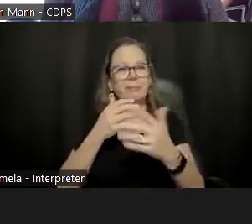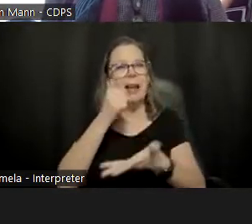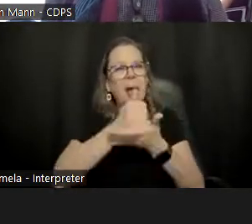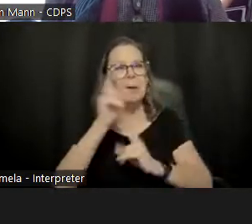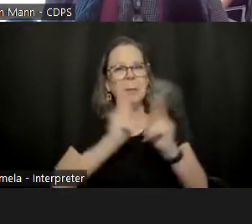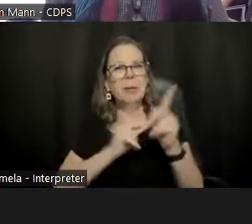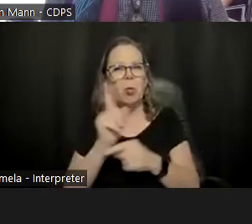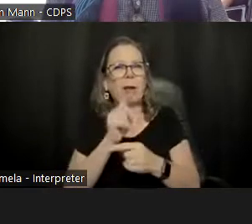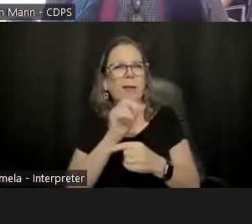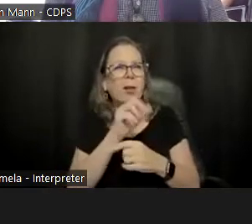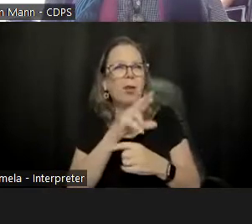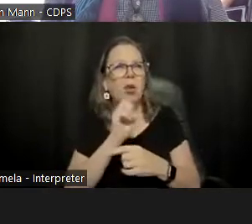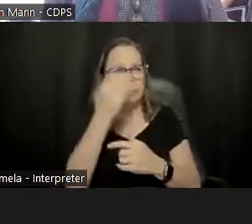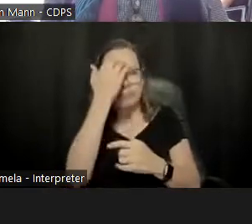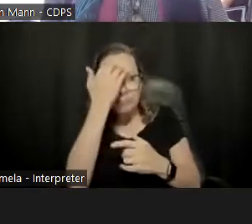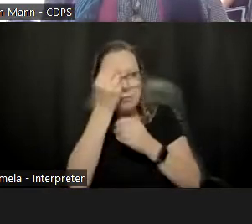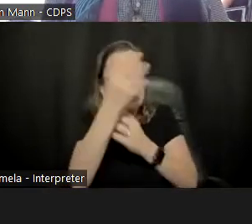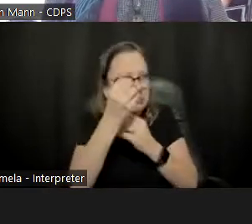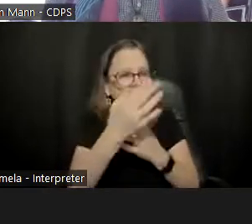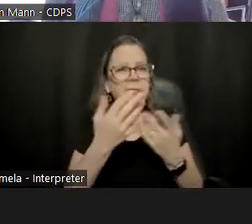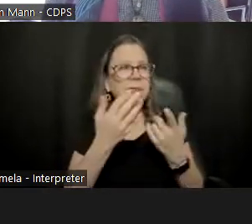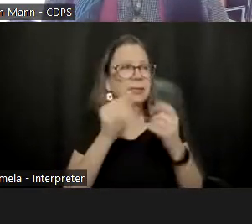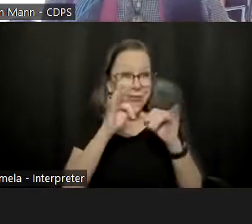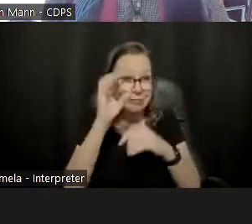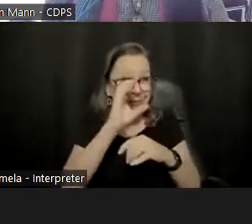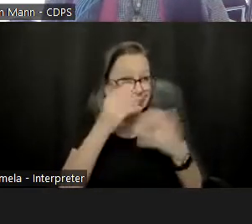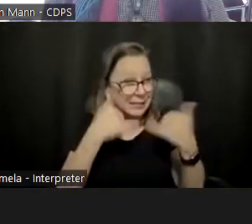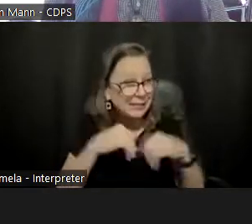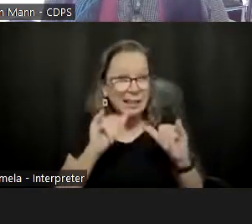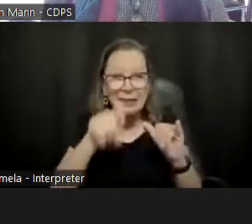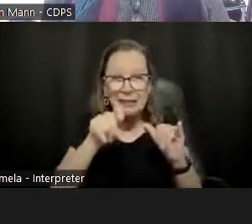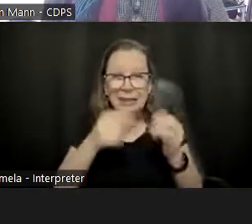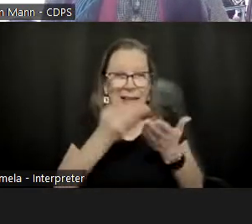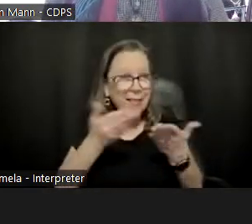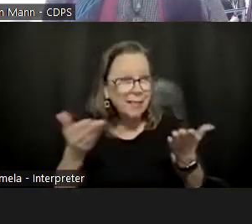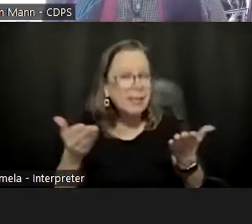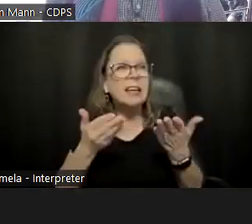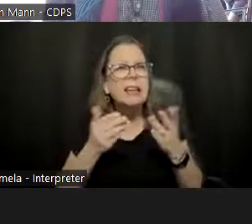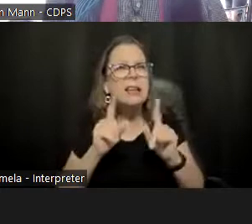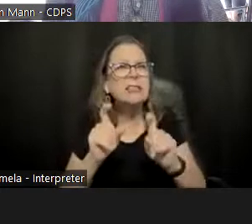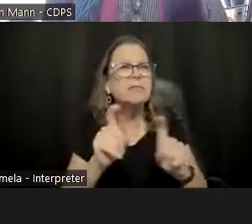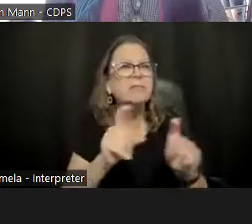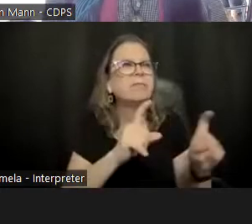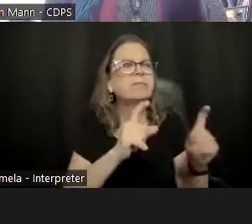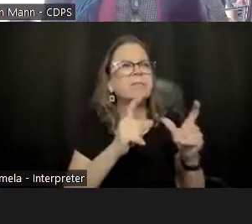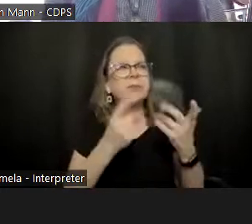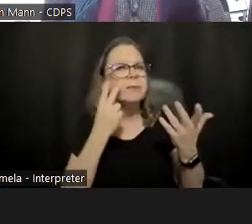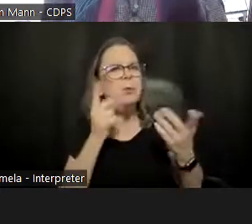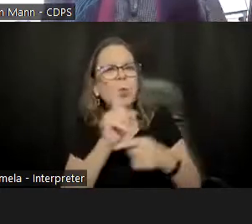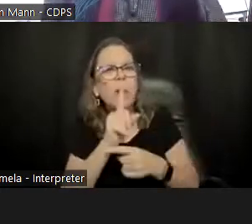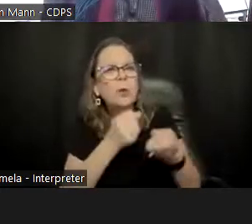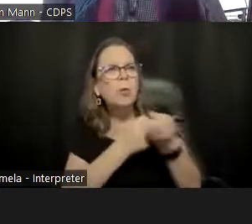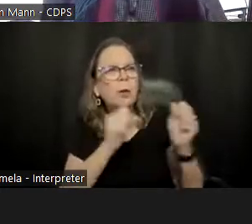access to knowing about the program, or if they were still looking for resources. So again, just trying to see where we could provide that support, and that's